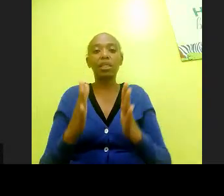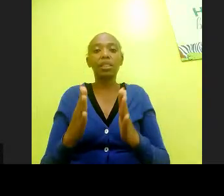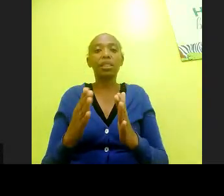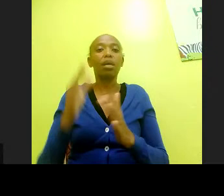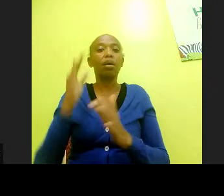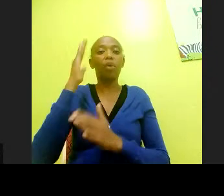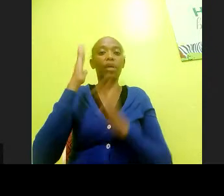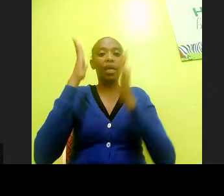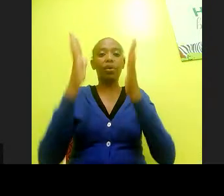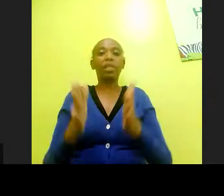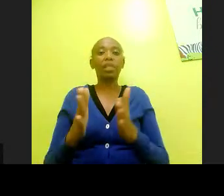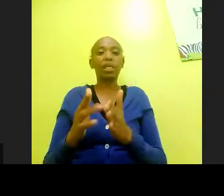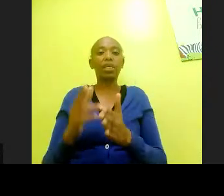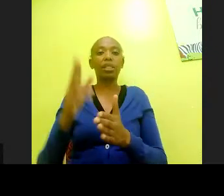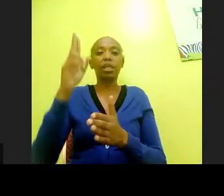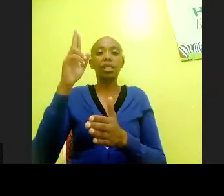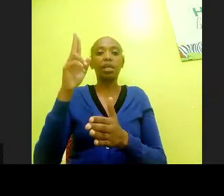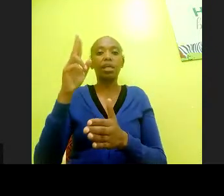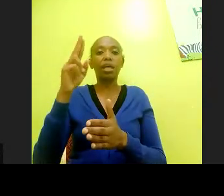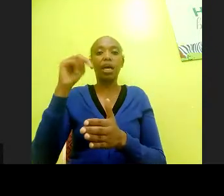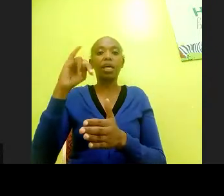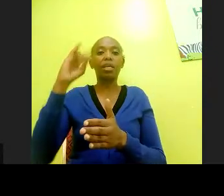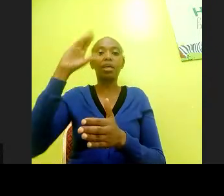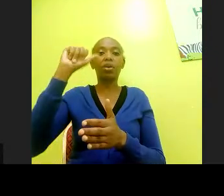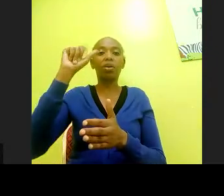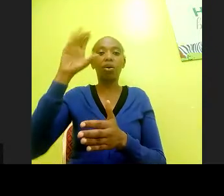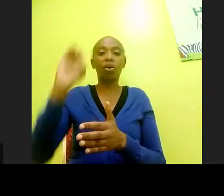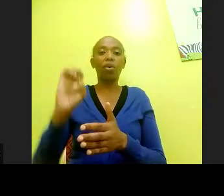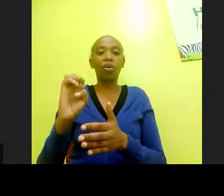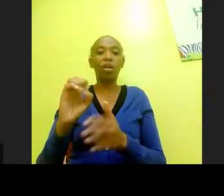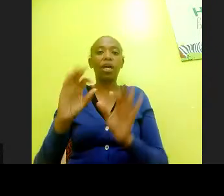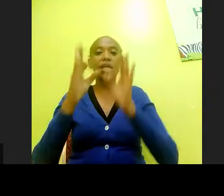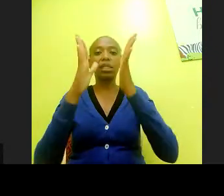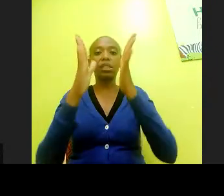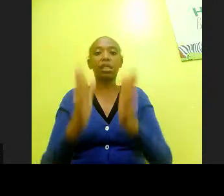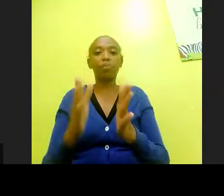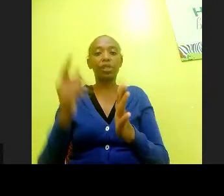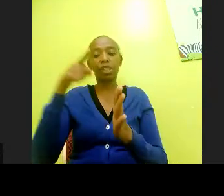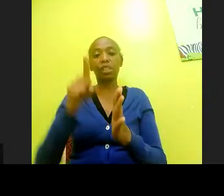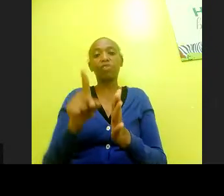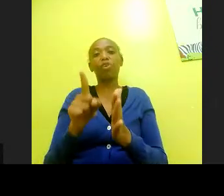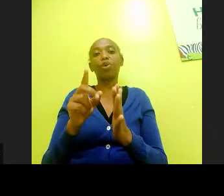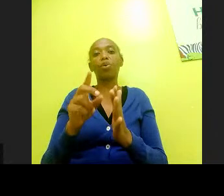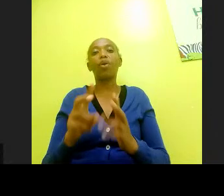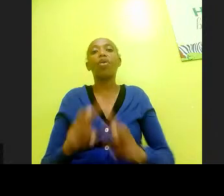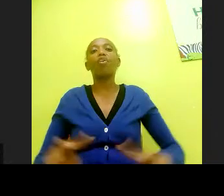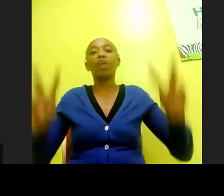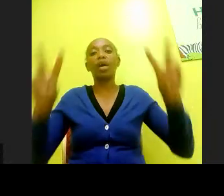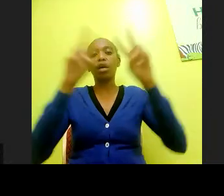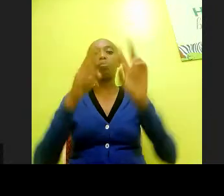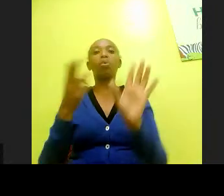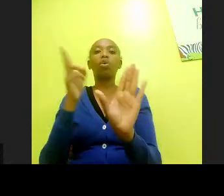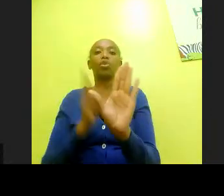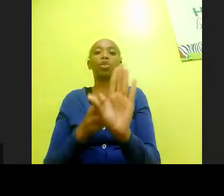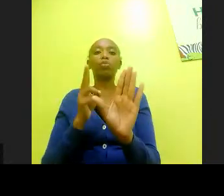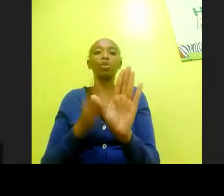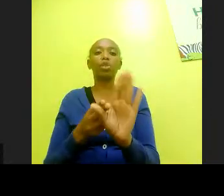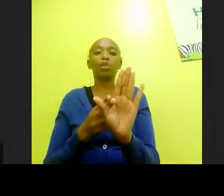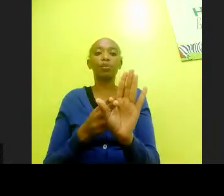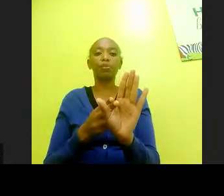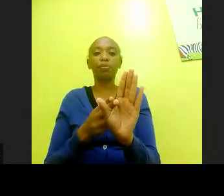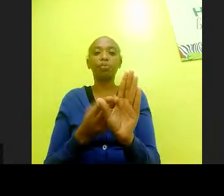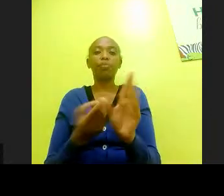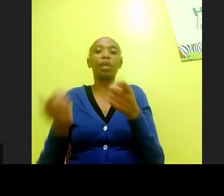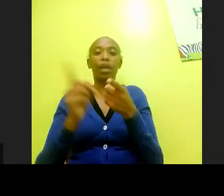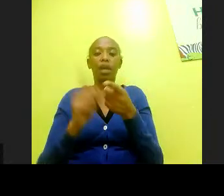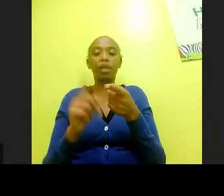moderator, you, Nicole, and interpreters for your valuable input, contribution,